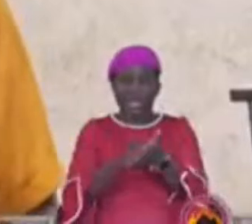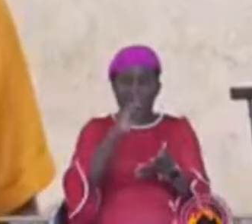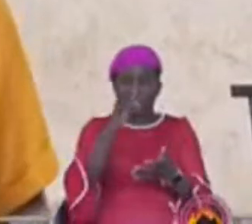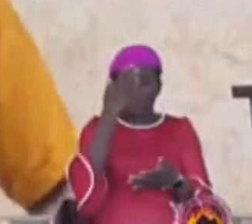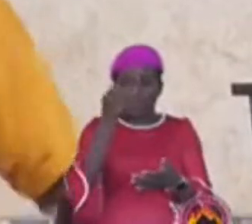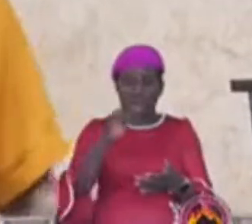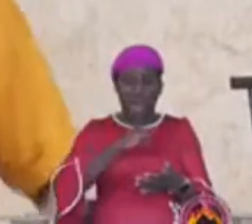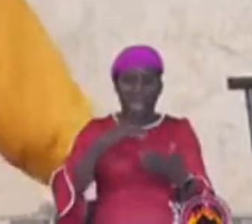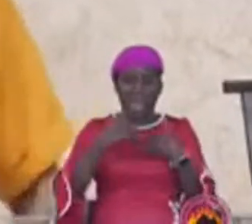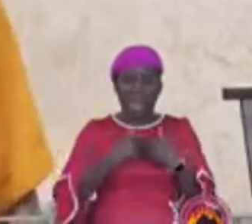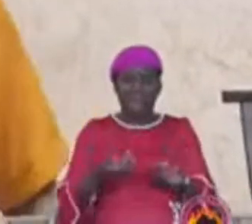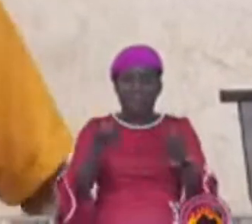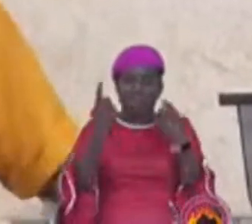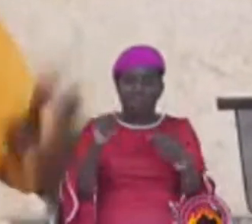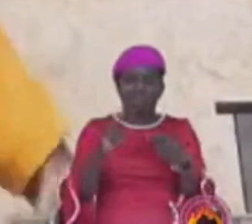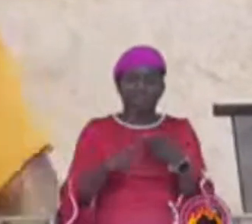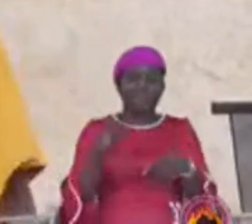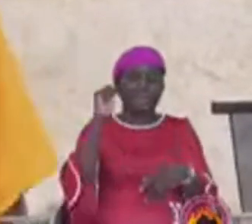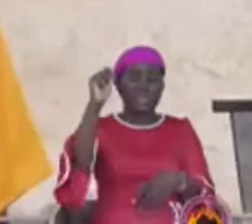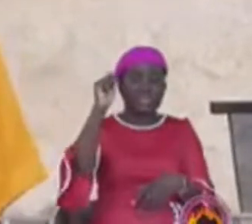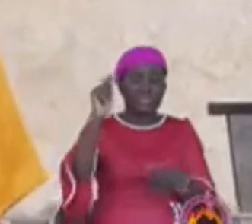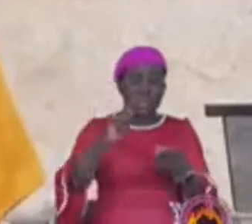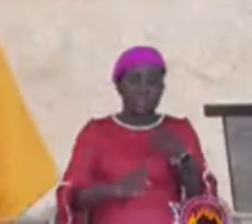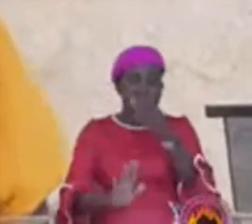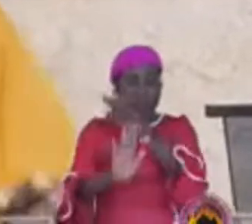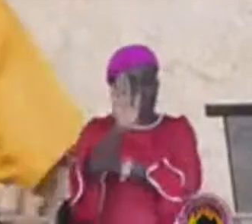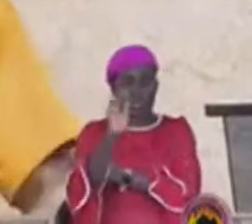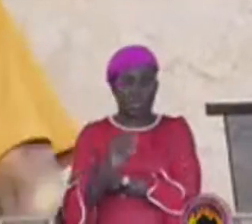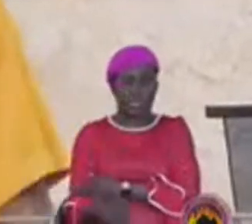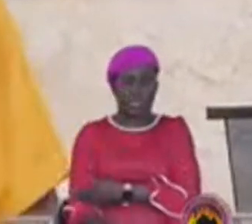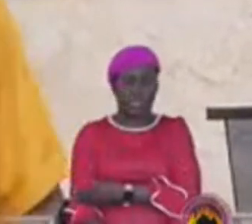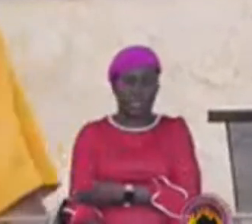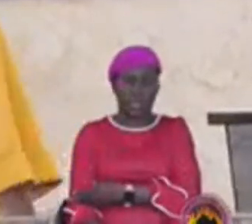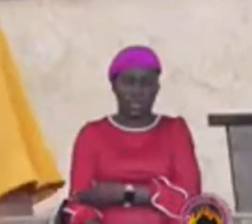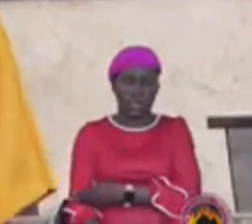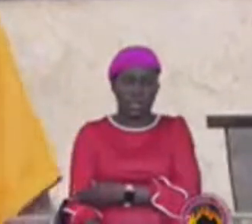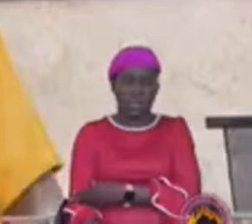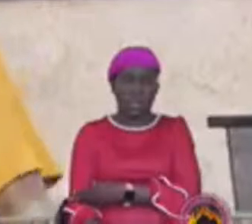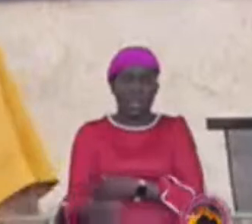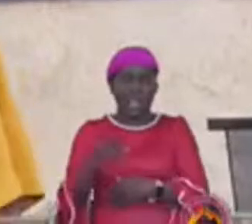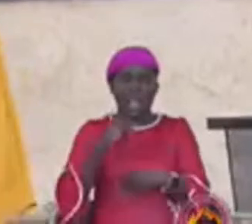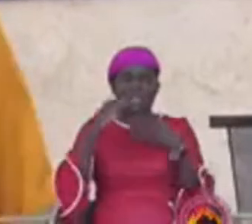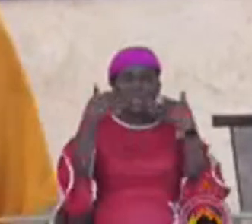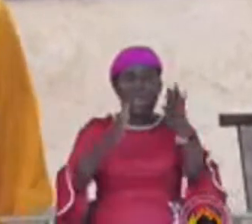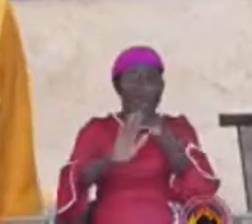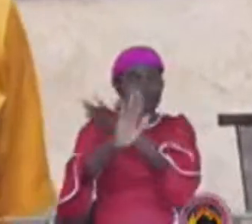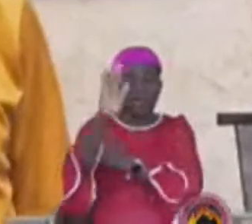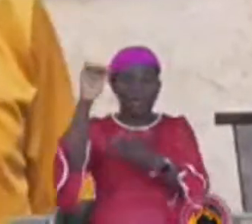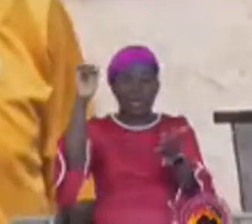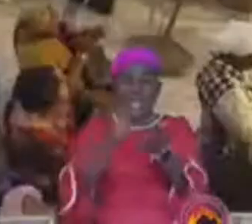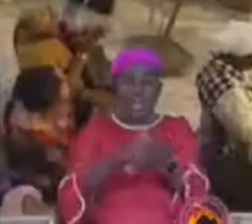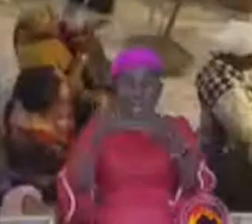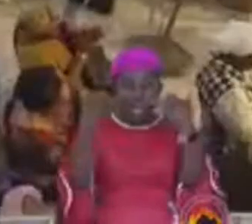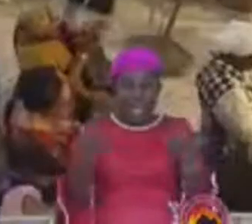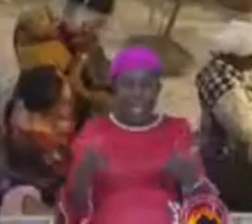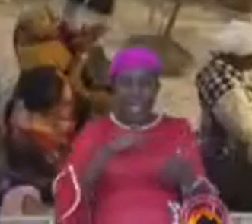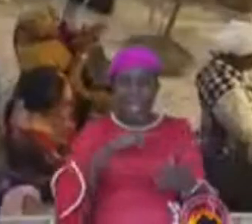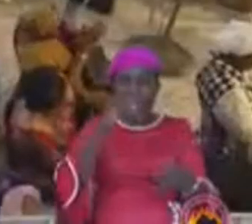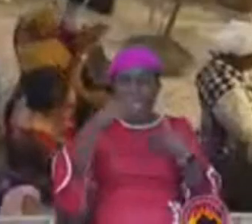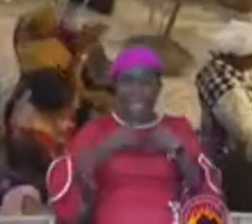mo nkan to na wa lu fi to bi nu aye mi pe mo tu wa je kan ninu awon evangelist bye mo tu wa da ko mo lagba olorun